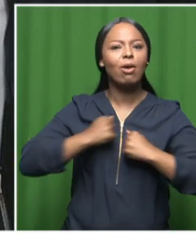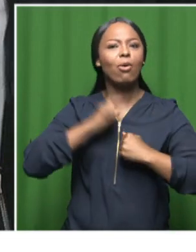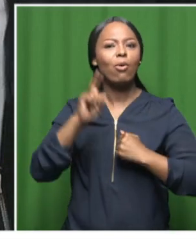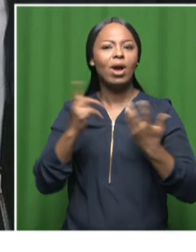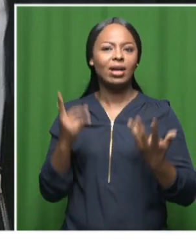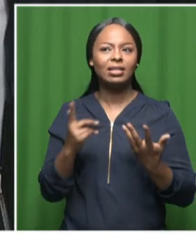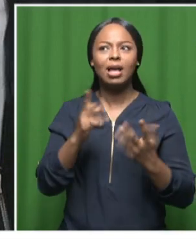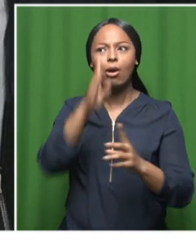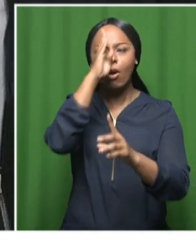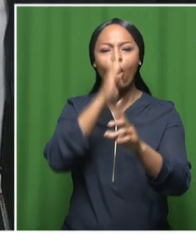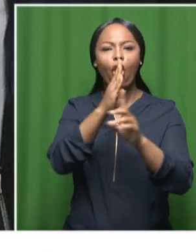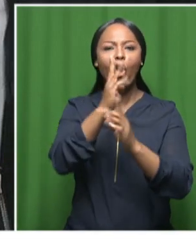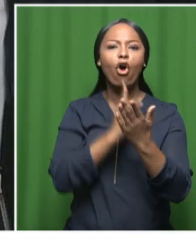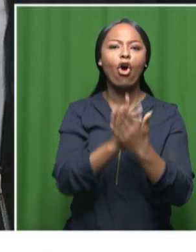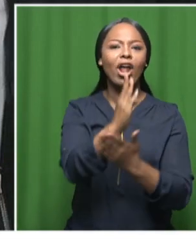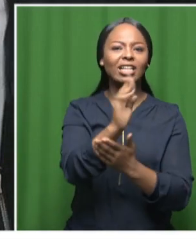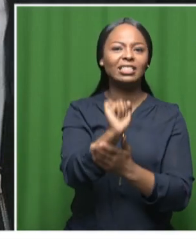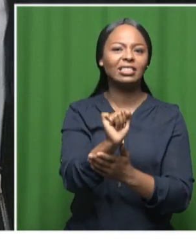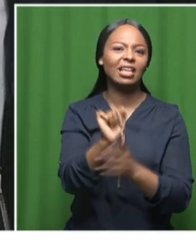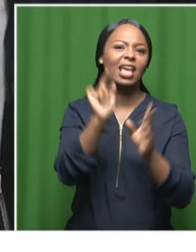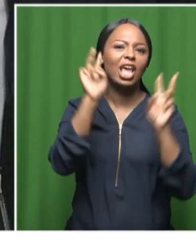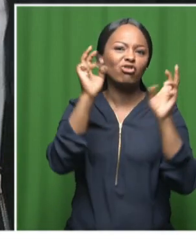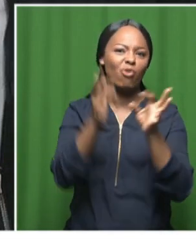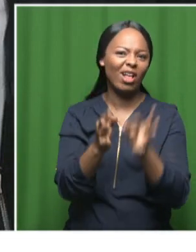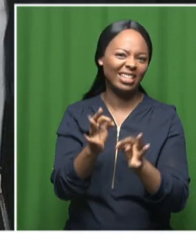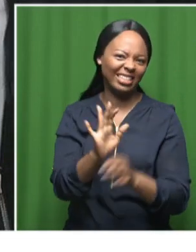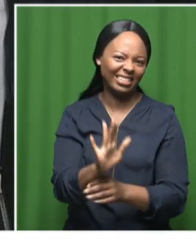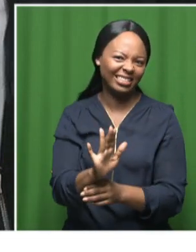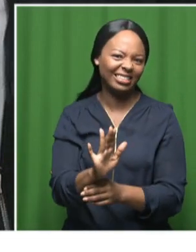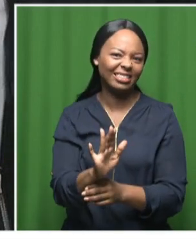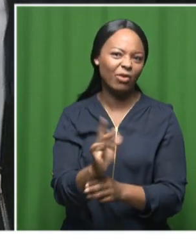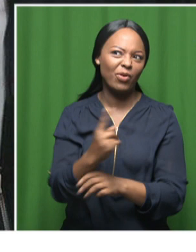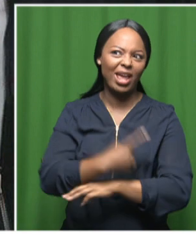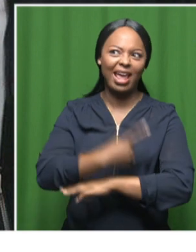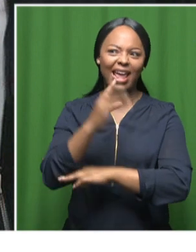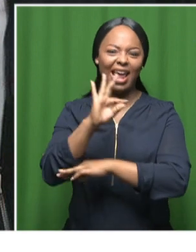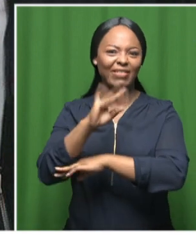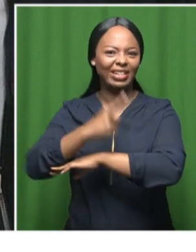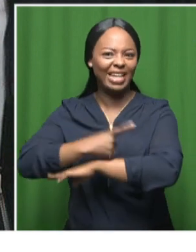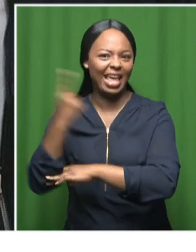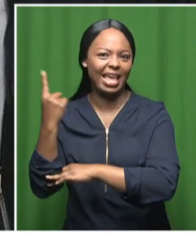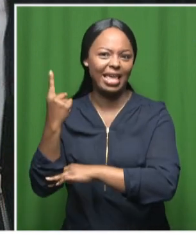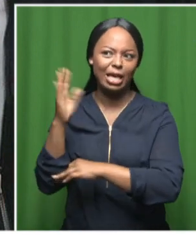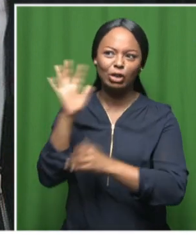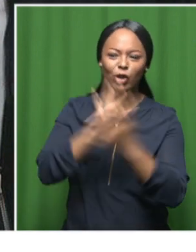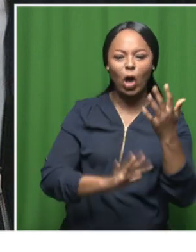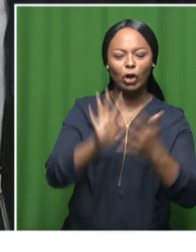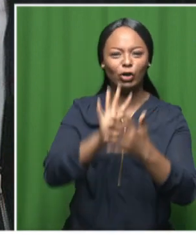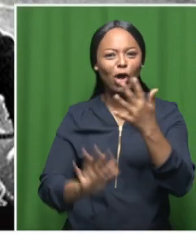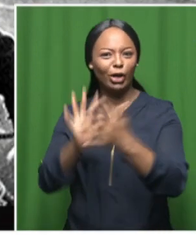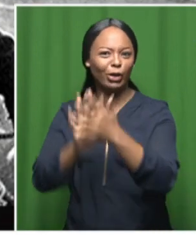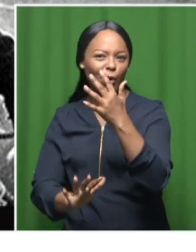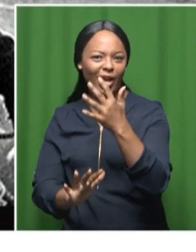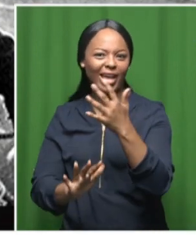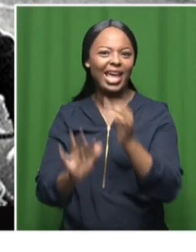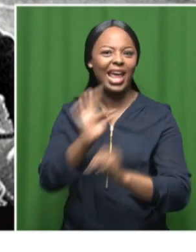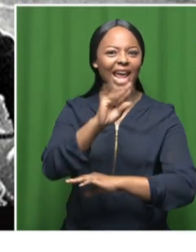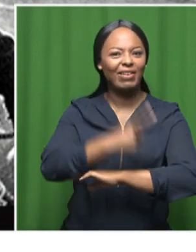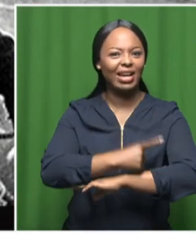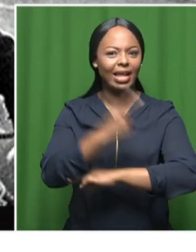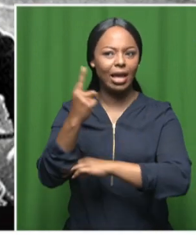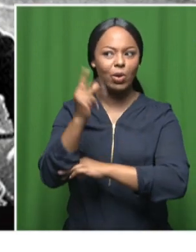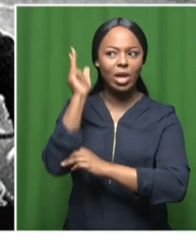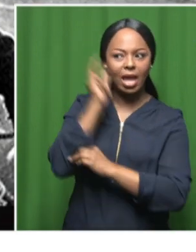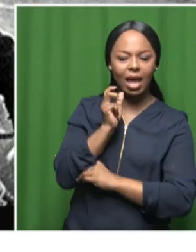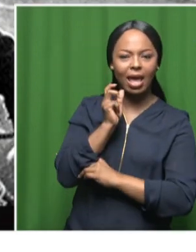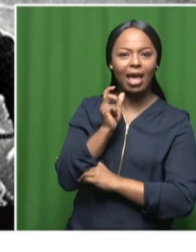straightforward and honest about the politics of the day. You hear it in Malcolm Gianni's